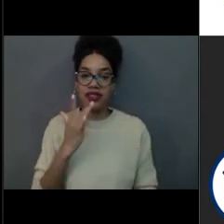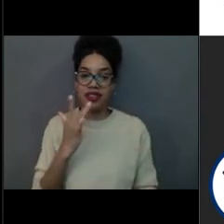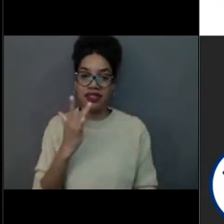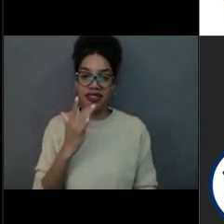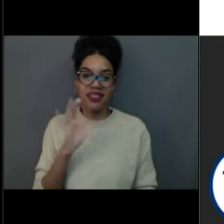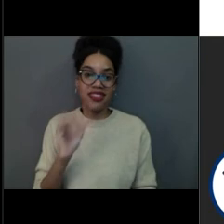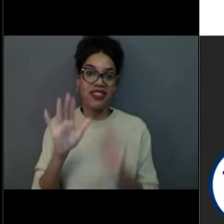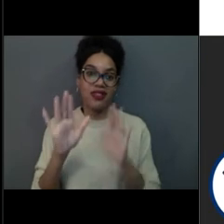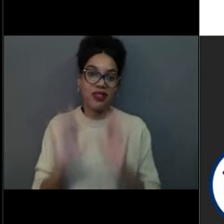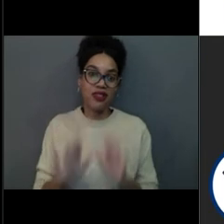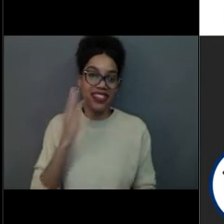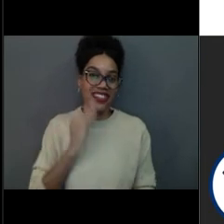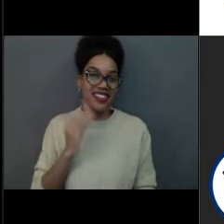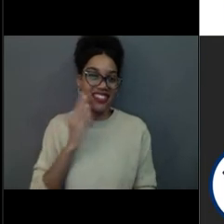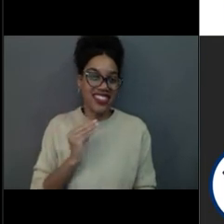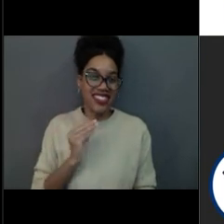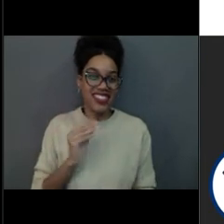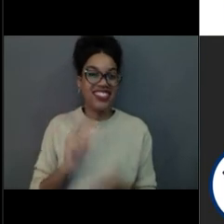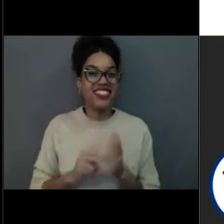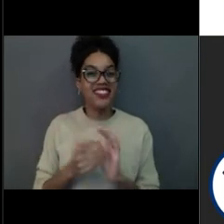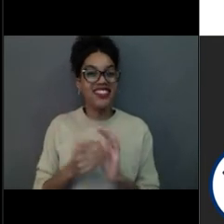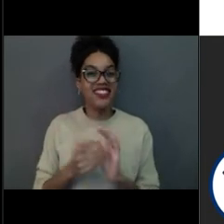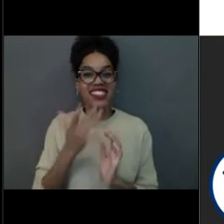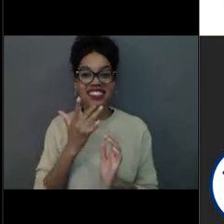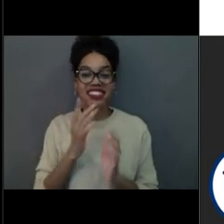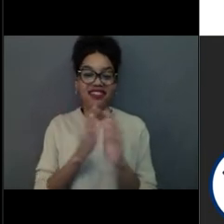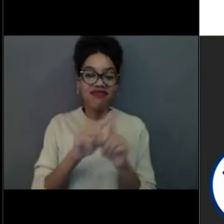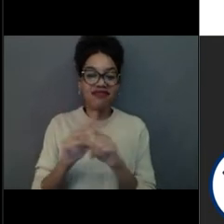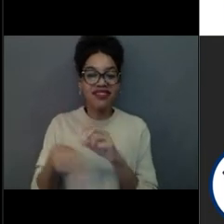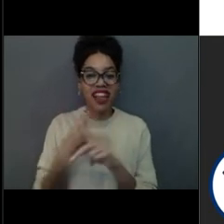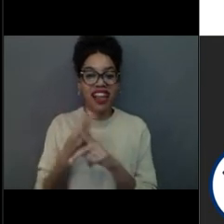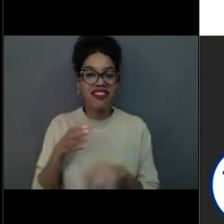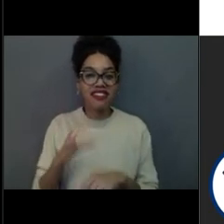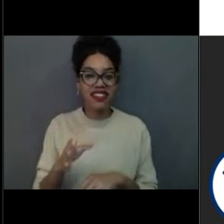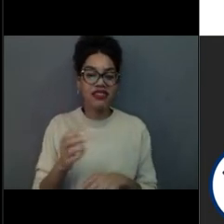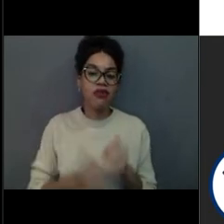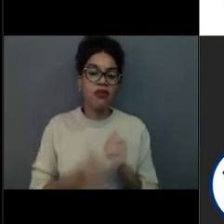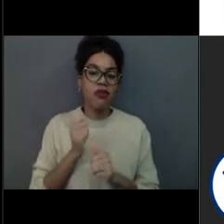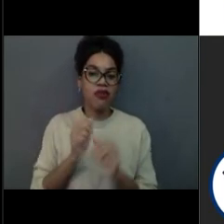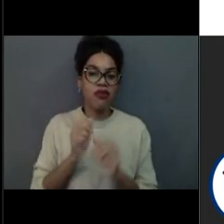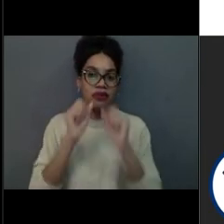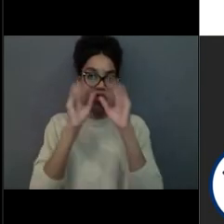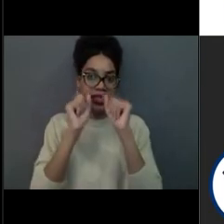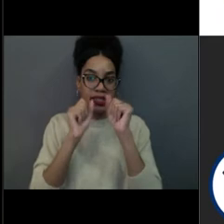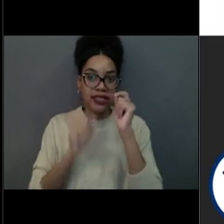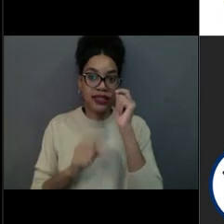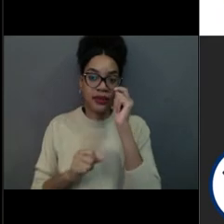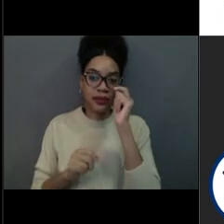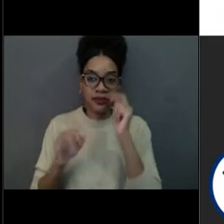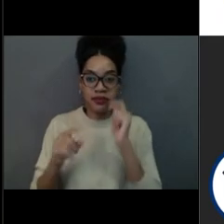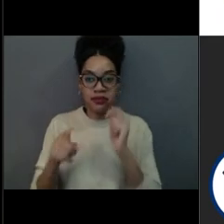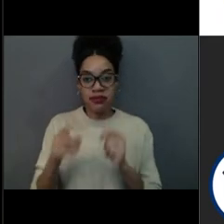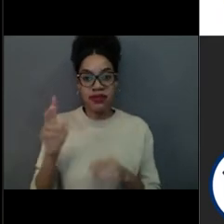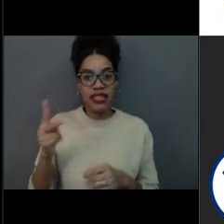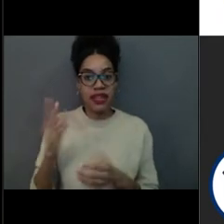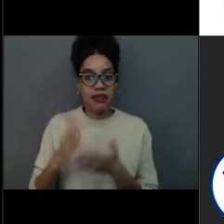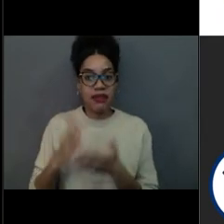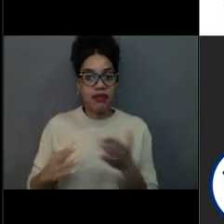great experience there because you're going to taste all these different kinds of fish, and most of them are amazing. So that's the second part of the